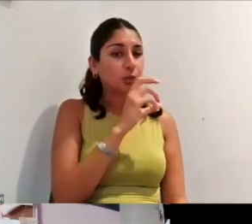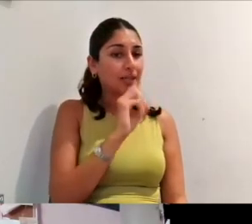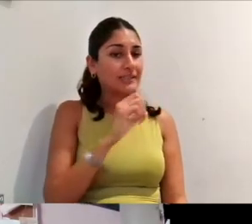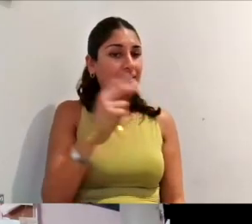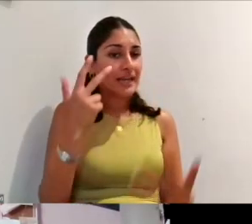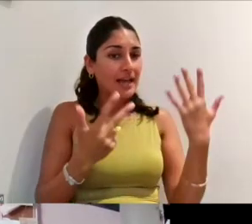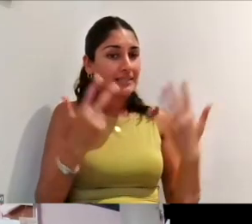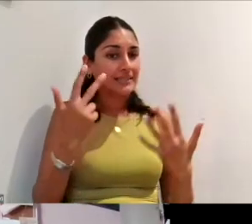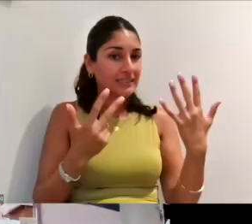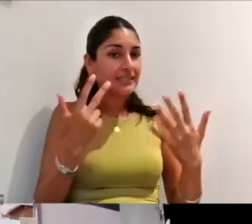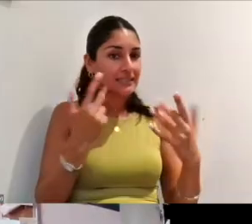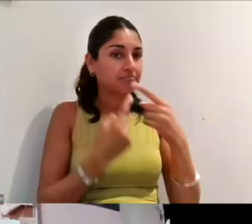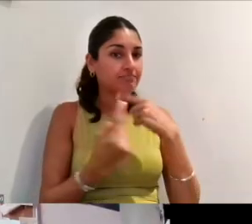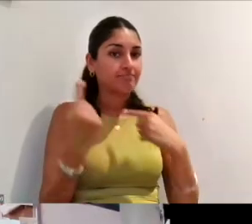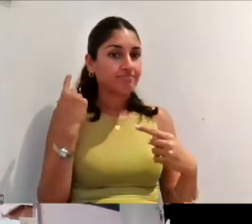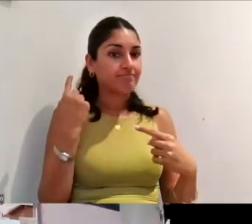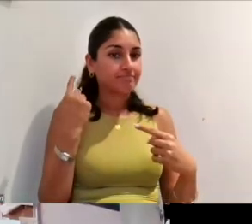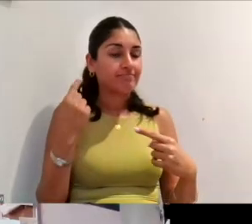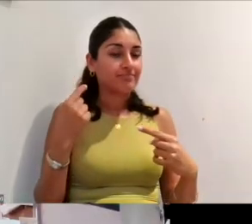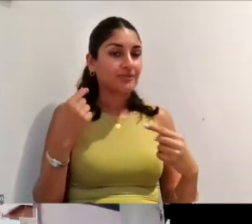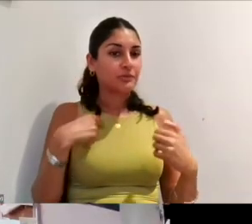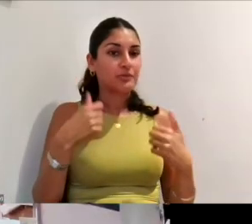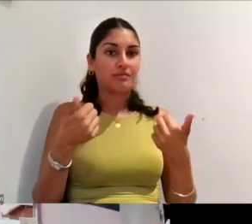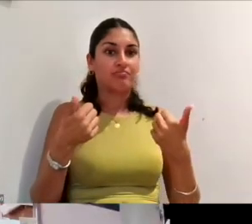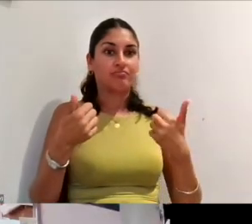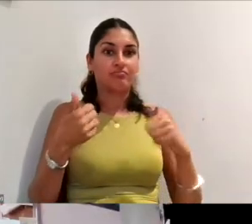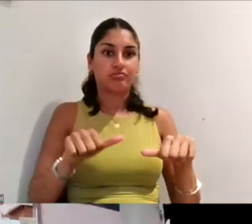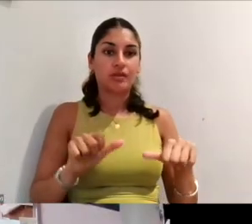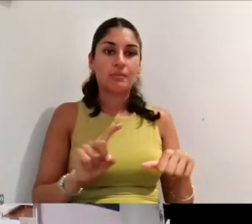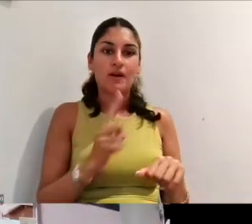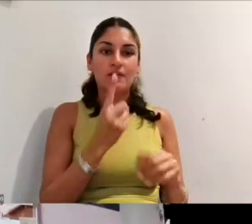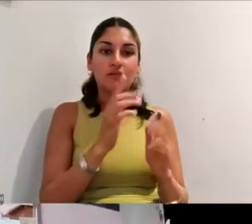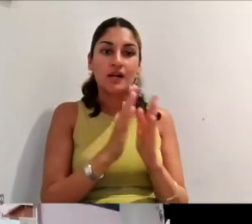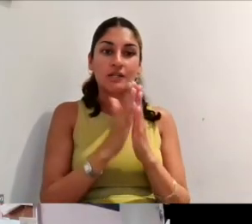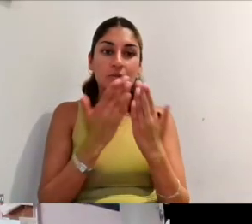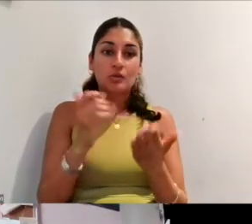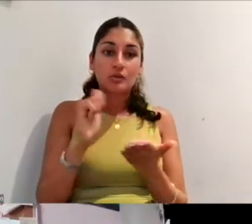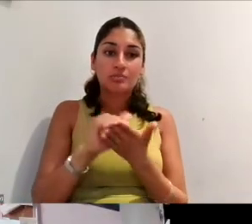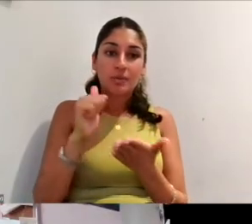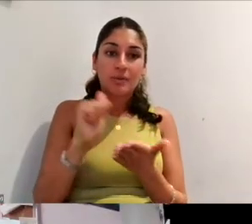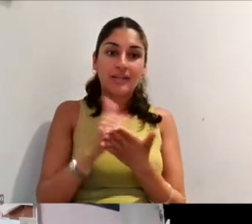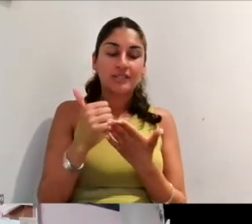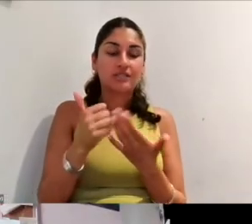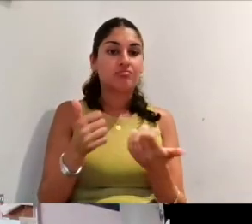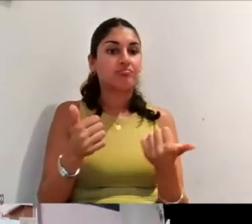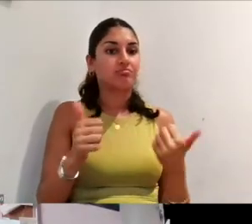2018, when my patchwork was published. And